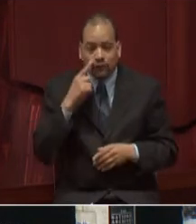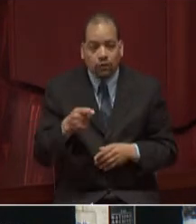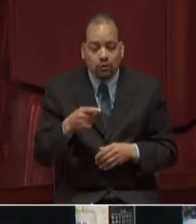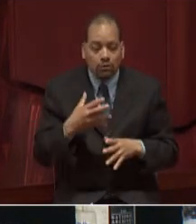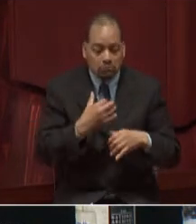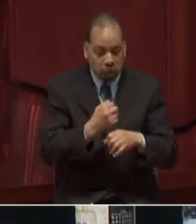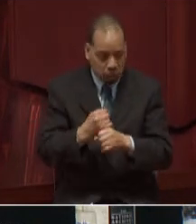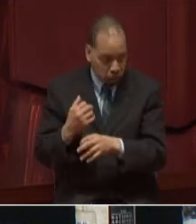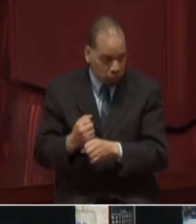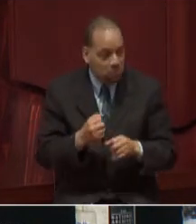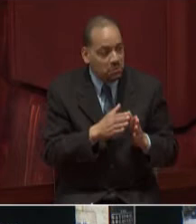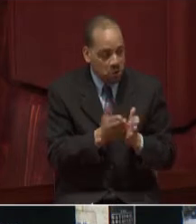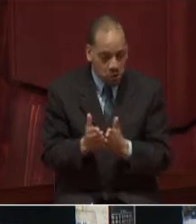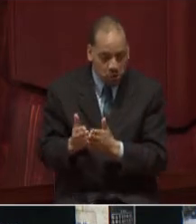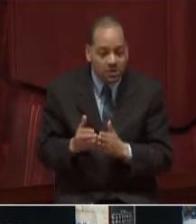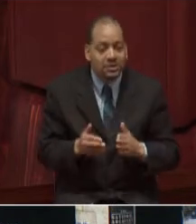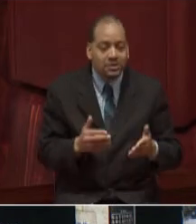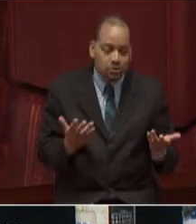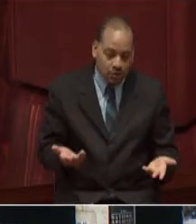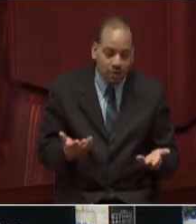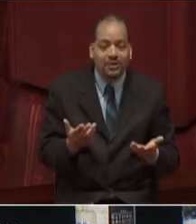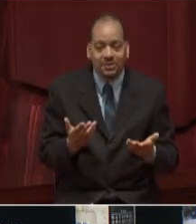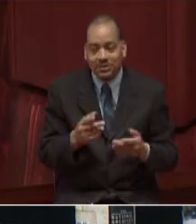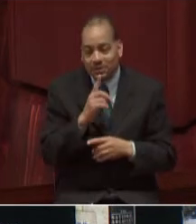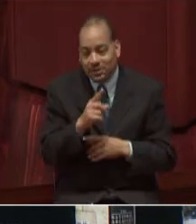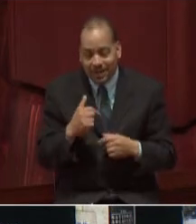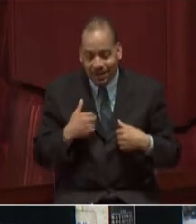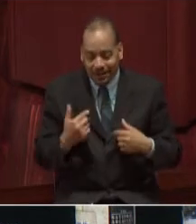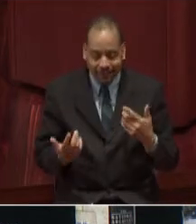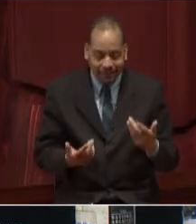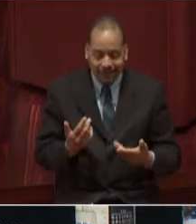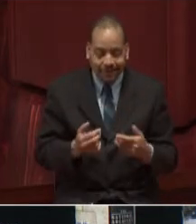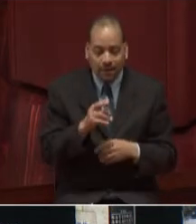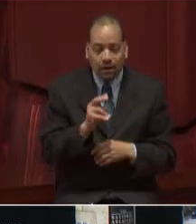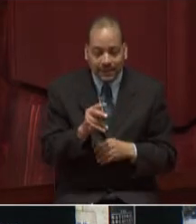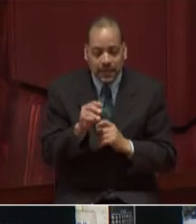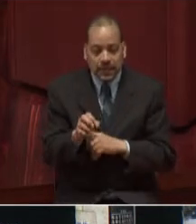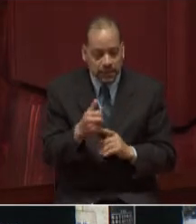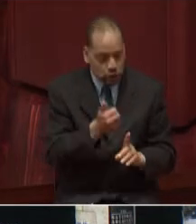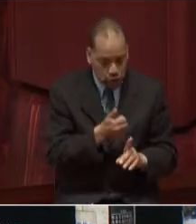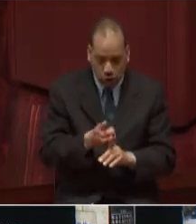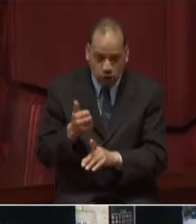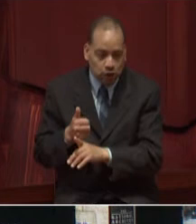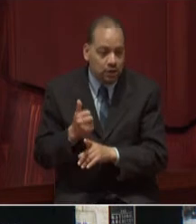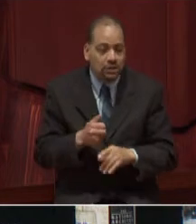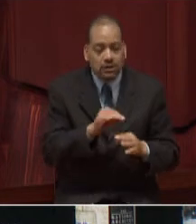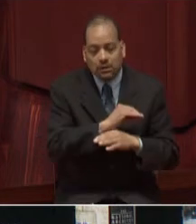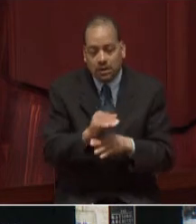for a slightly larger group, and so, of course, I would update them and go exhausted to sleep. Henry's been